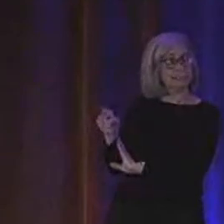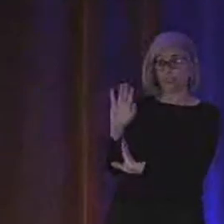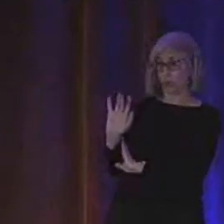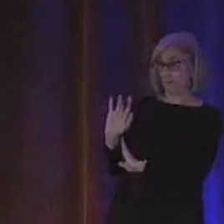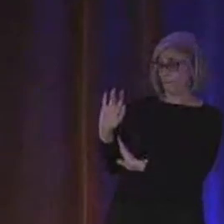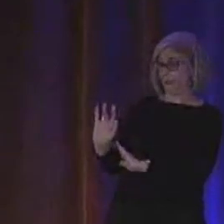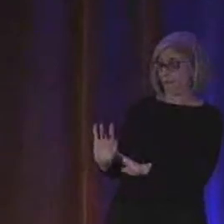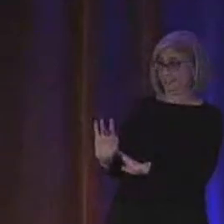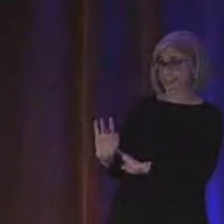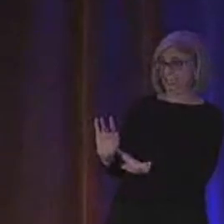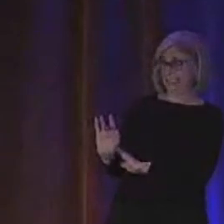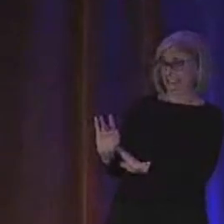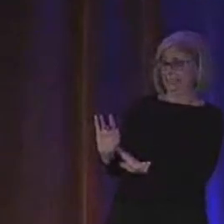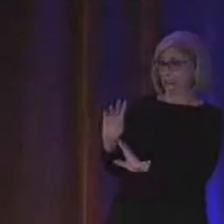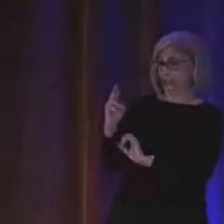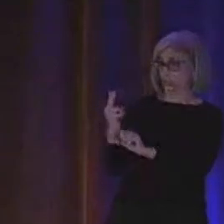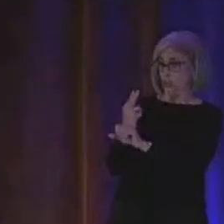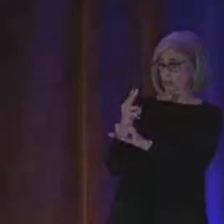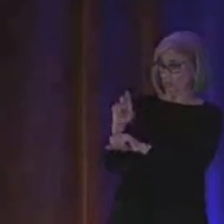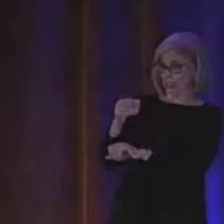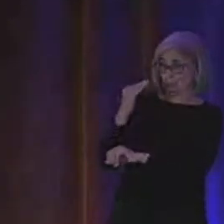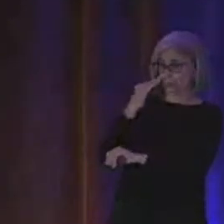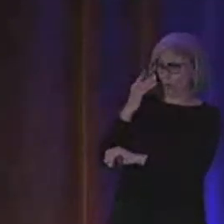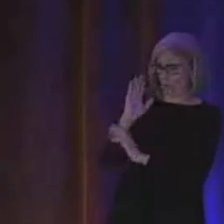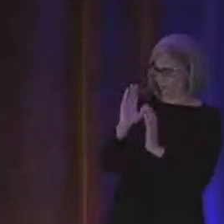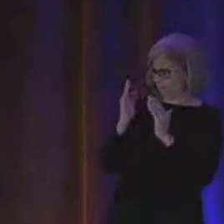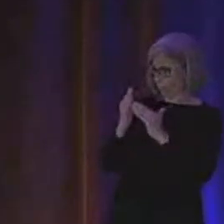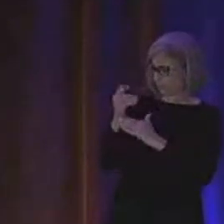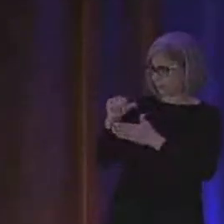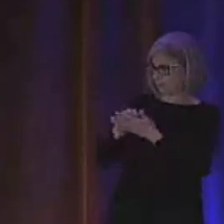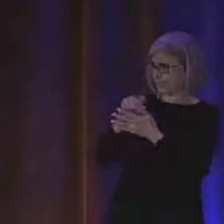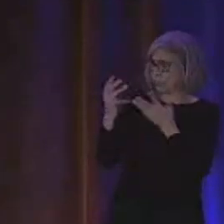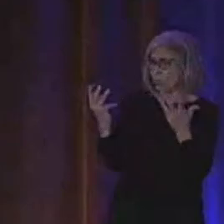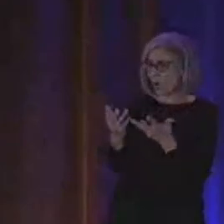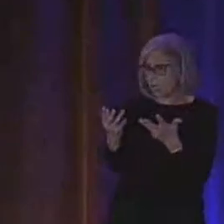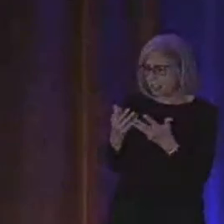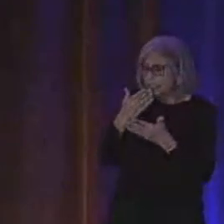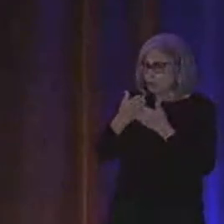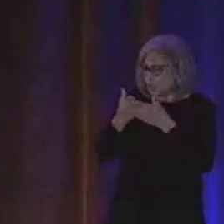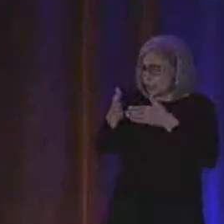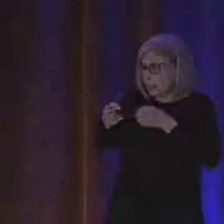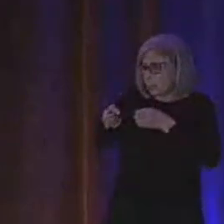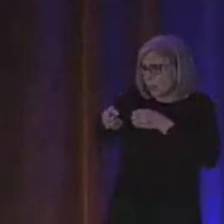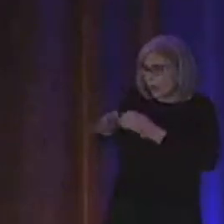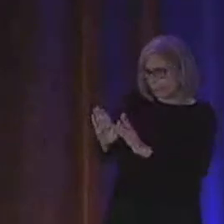buttons. Your users need to know what is focused on the page. So this is a good way to